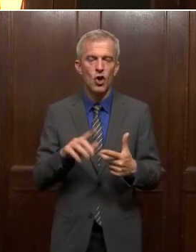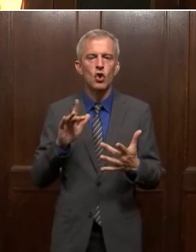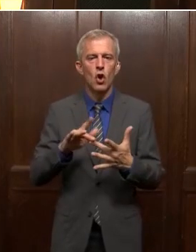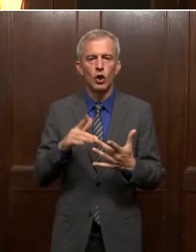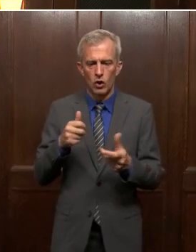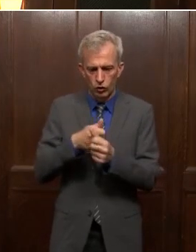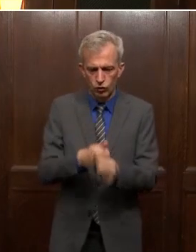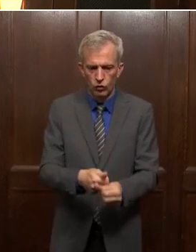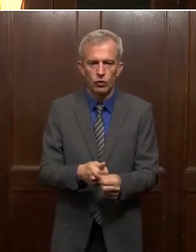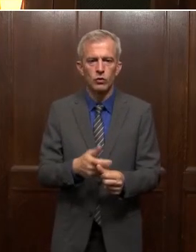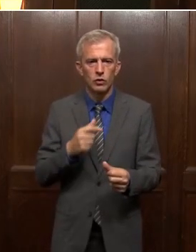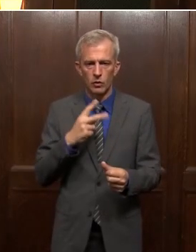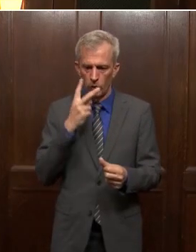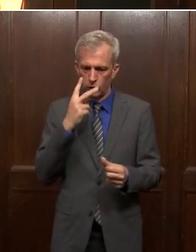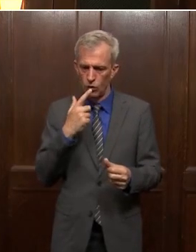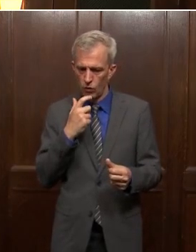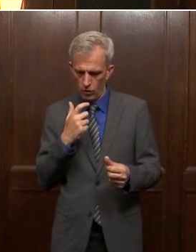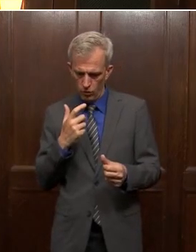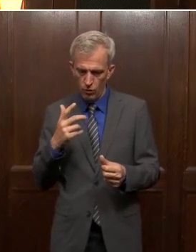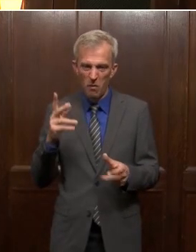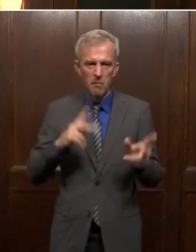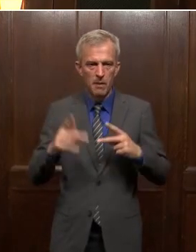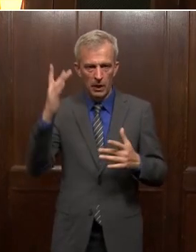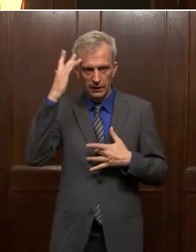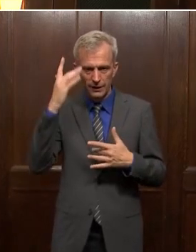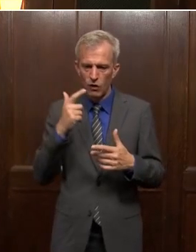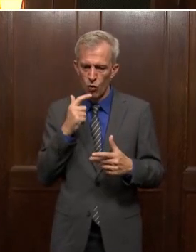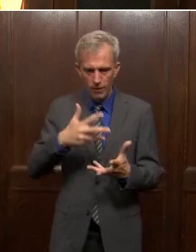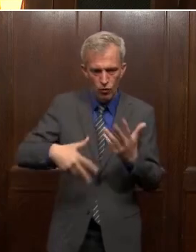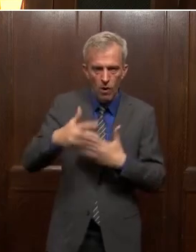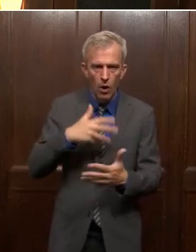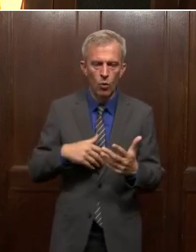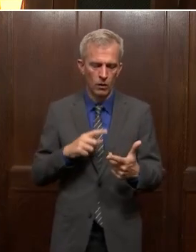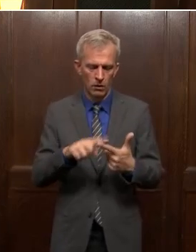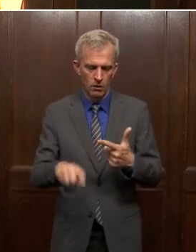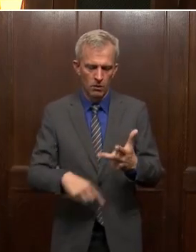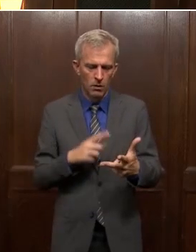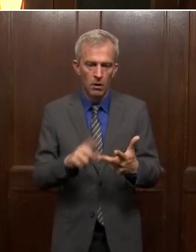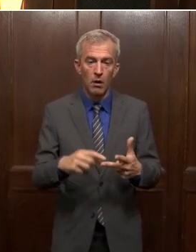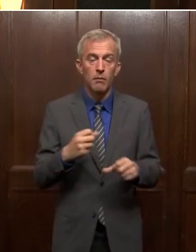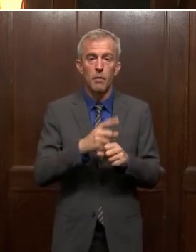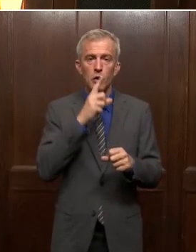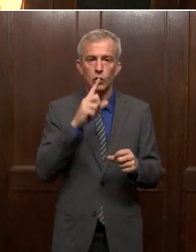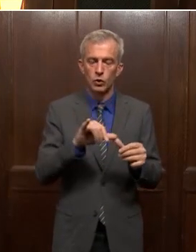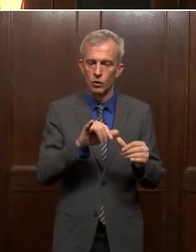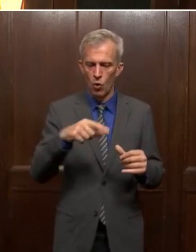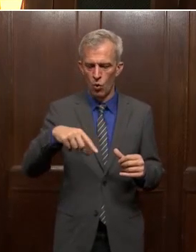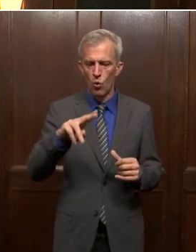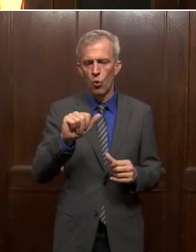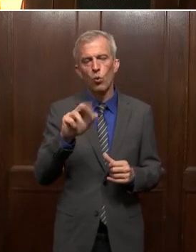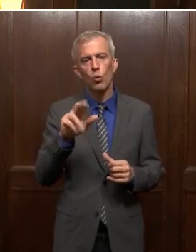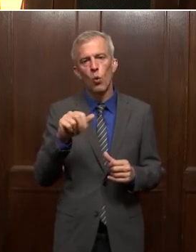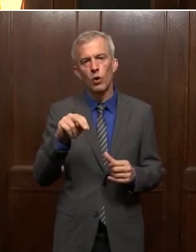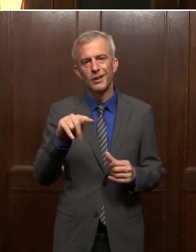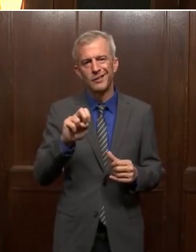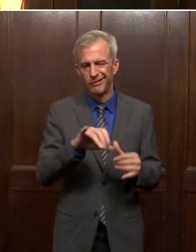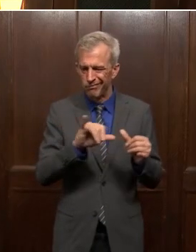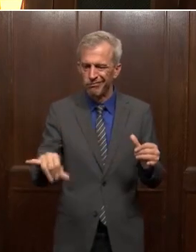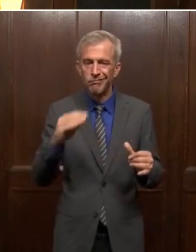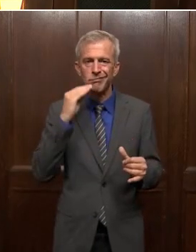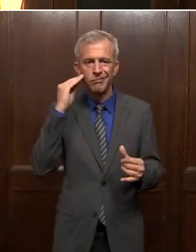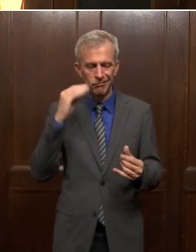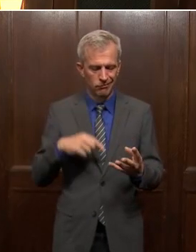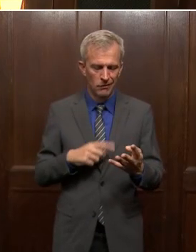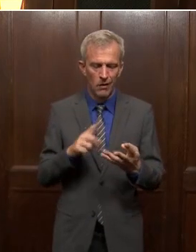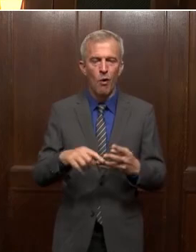so we can track and trace the folks and their contacts, make sure that we have that quarantining that goes on, protect our vulnerable